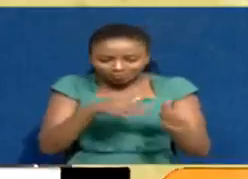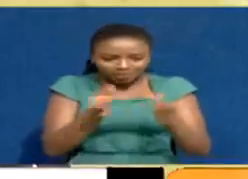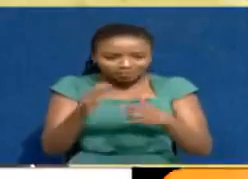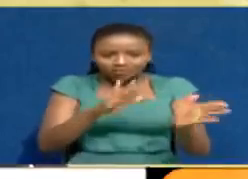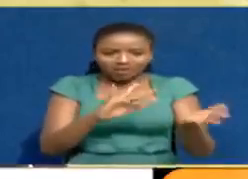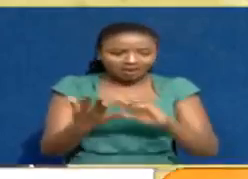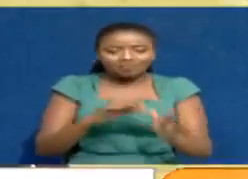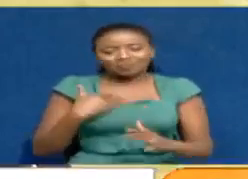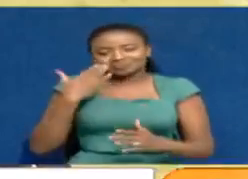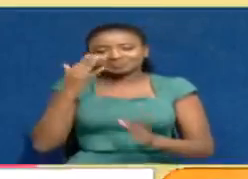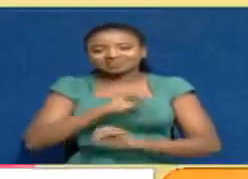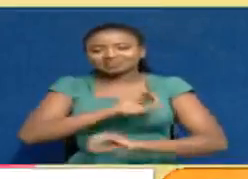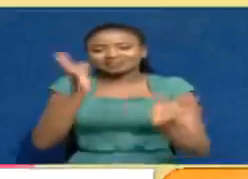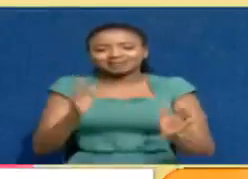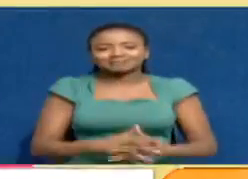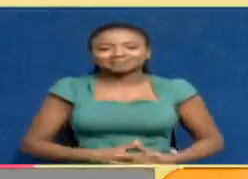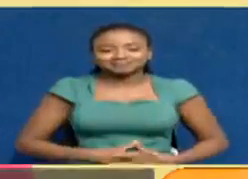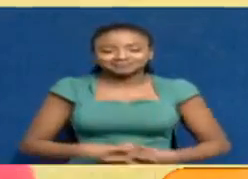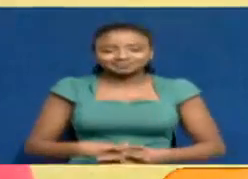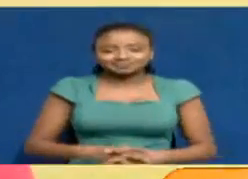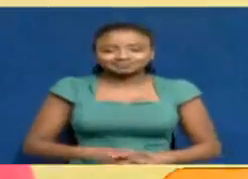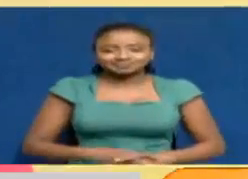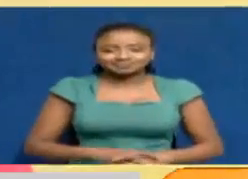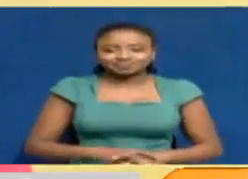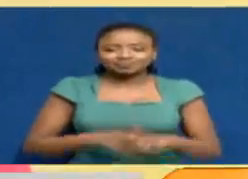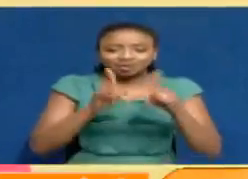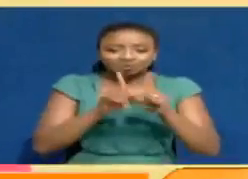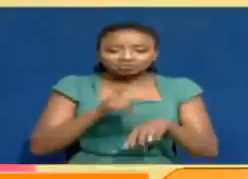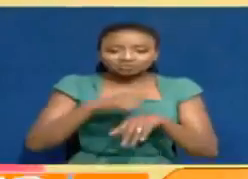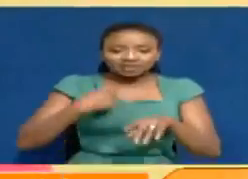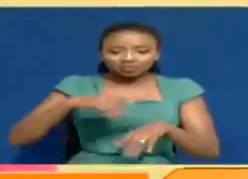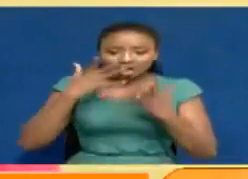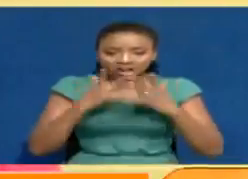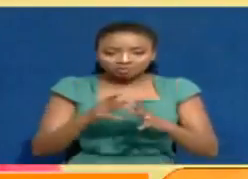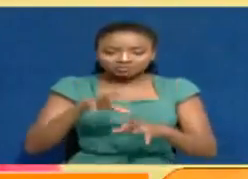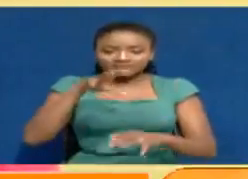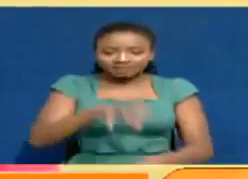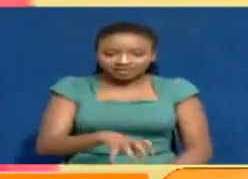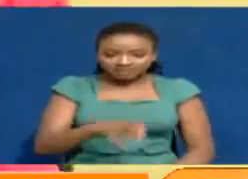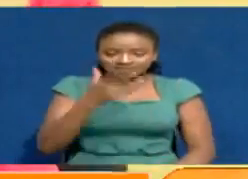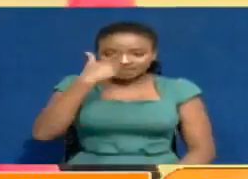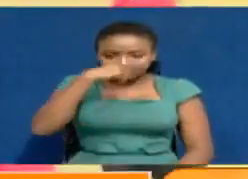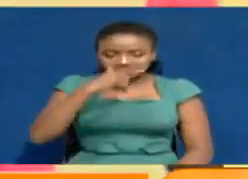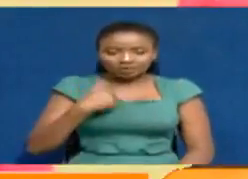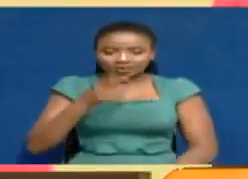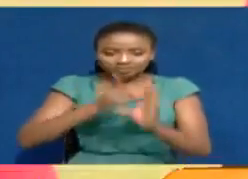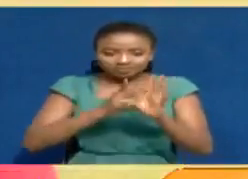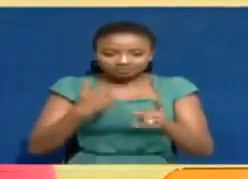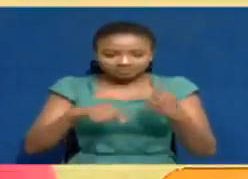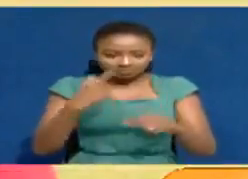Na nadhani ndio imetokea huko grau. Yes. After even losing the penalty, I think we played our game.